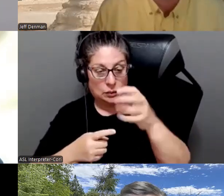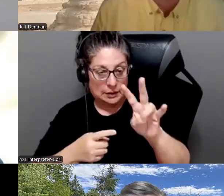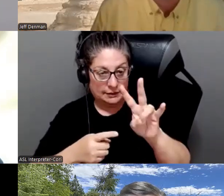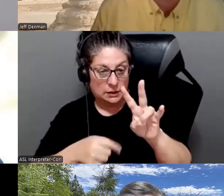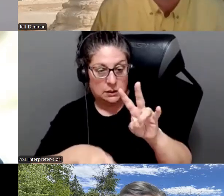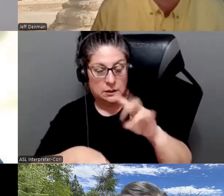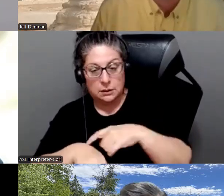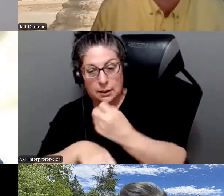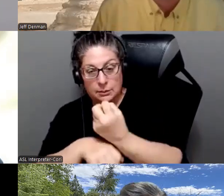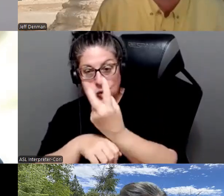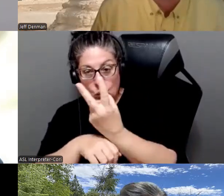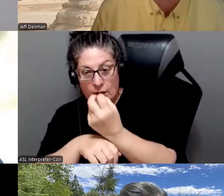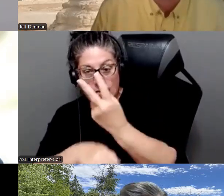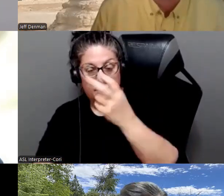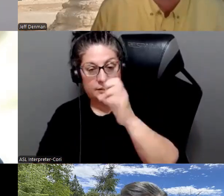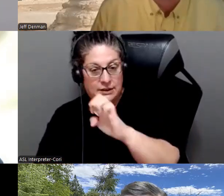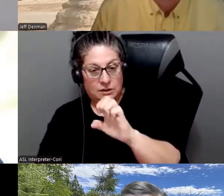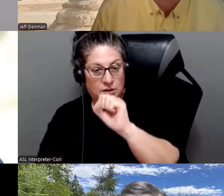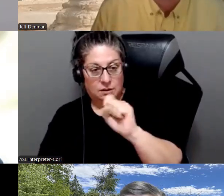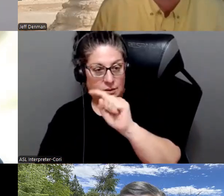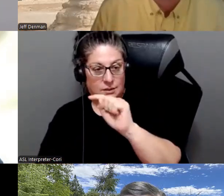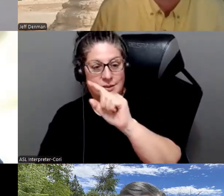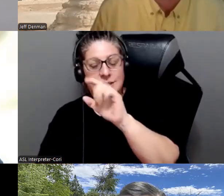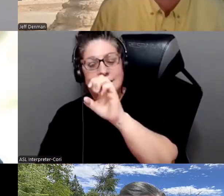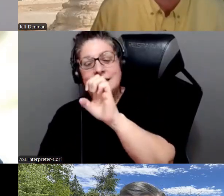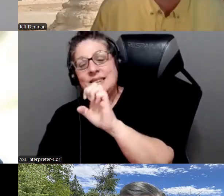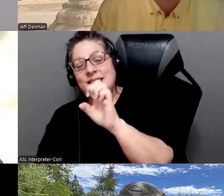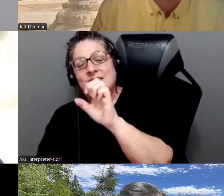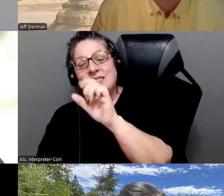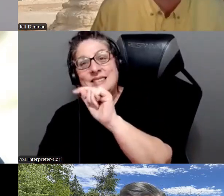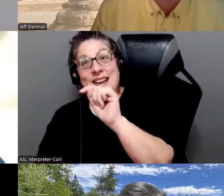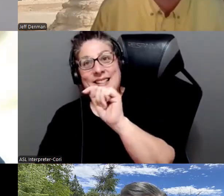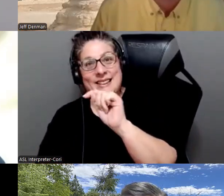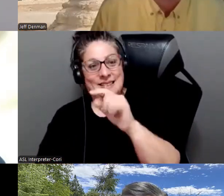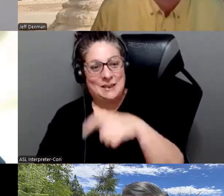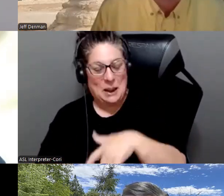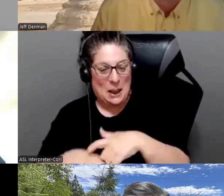12 o'clock Eastern Daylight Time. And we look forward to seeing you all there.